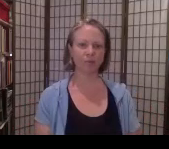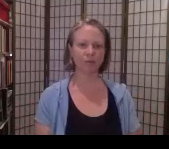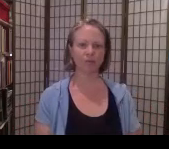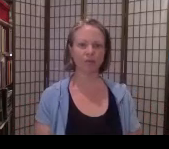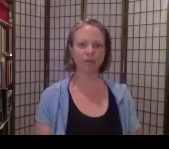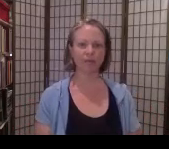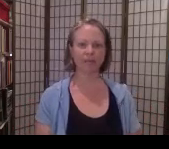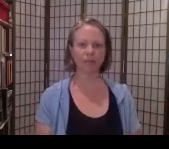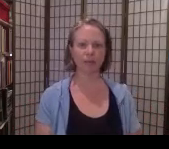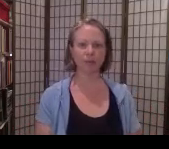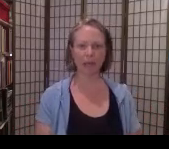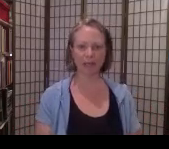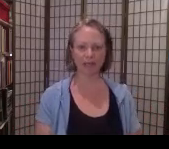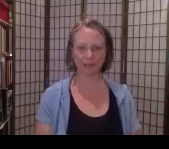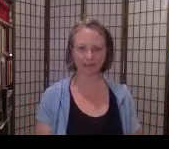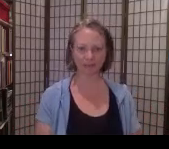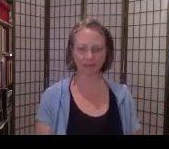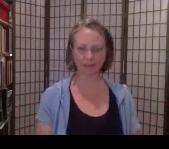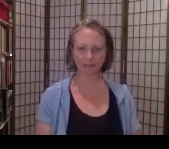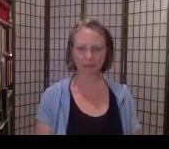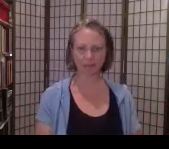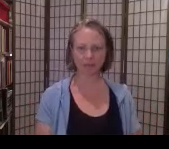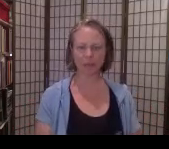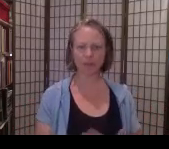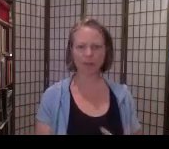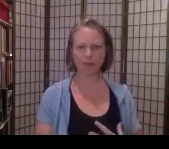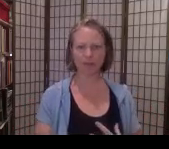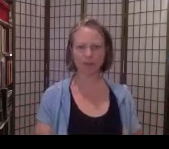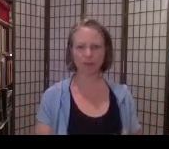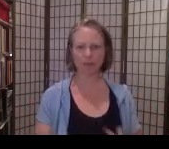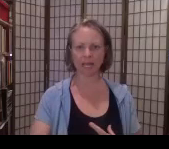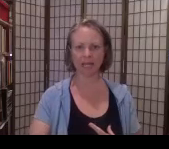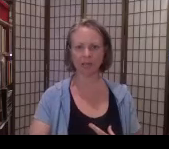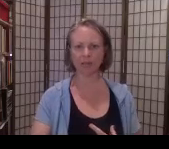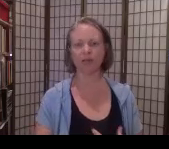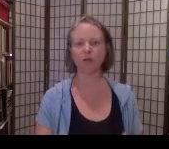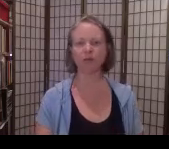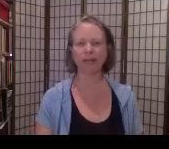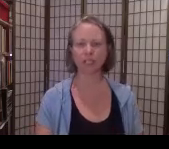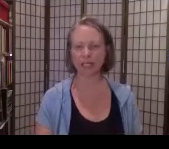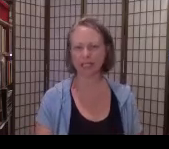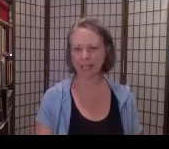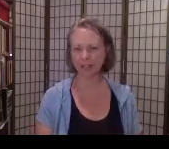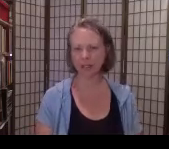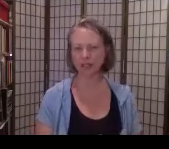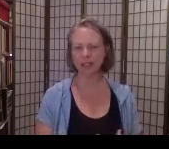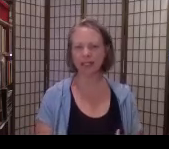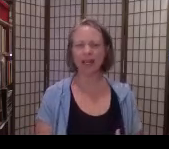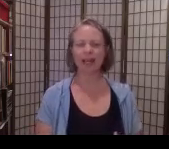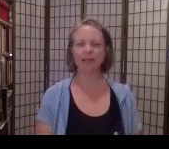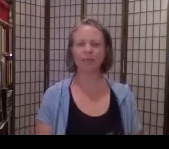animals is one of the really great ways for humans to become more aligned with their own angelic